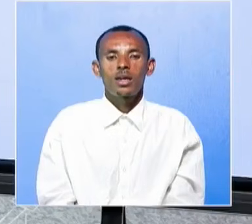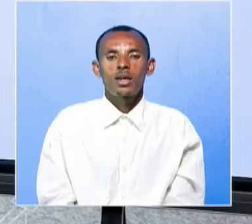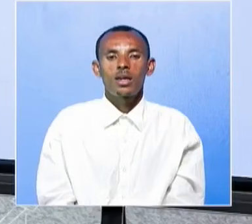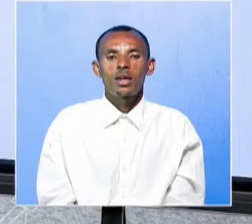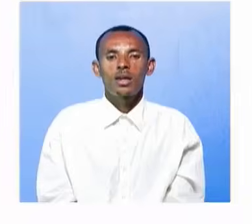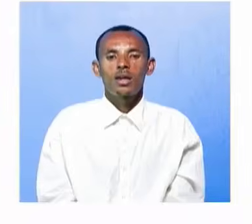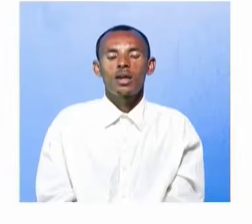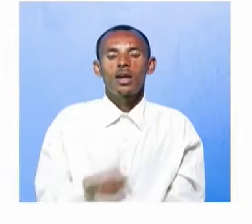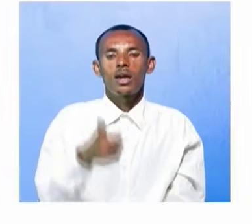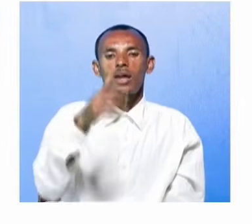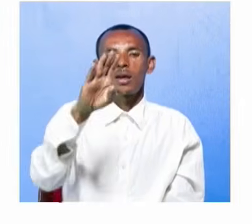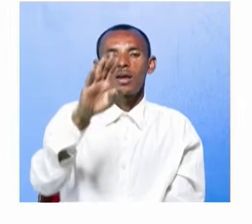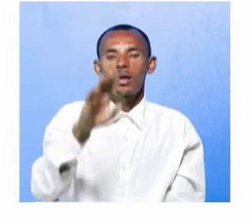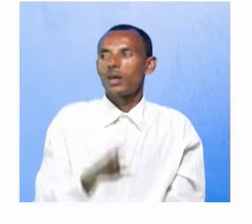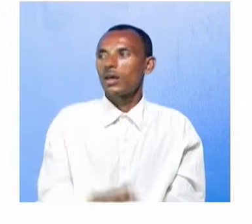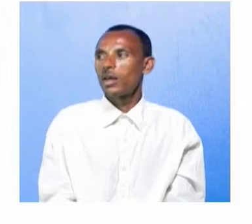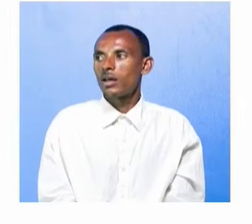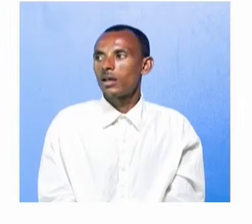5.